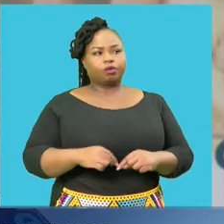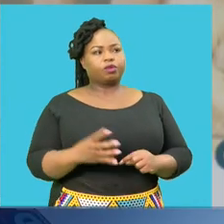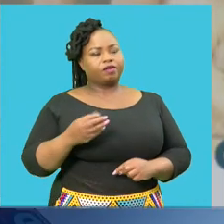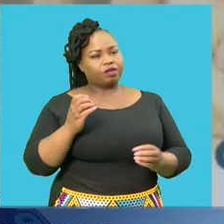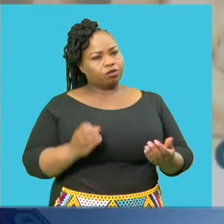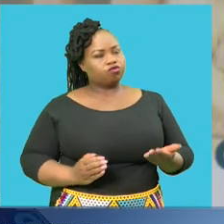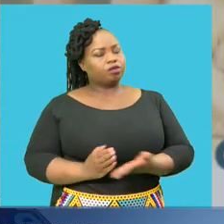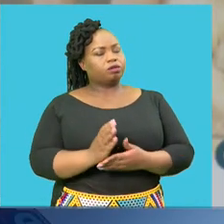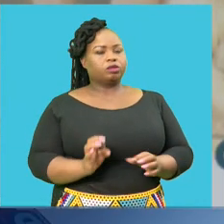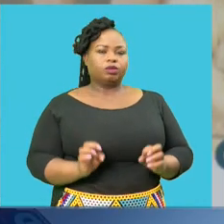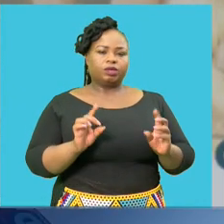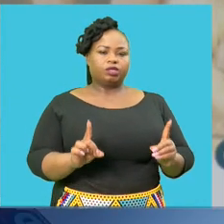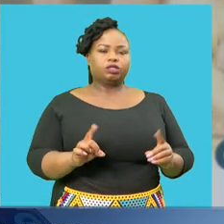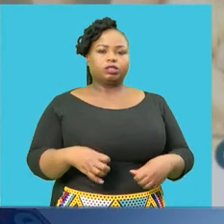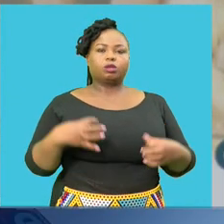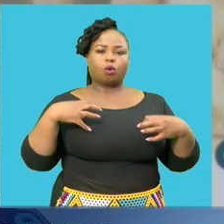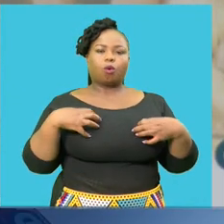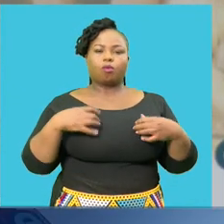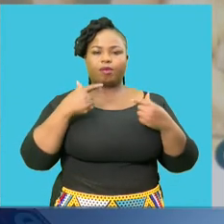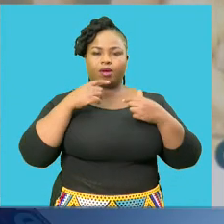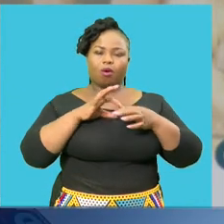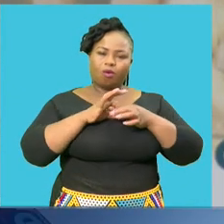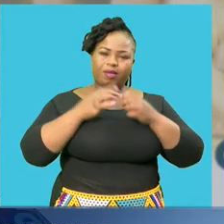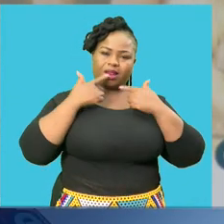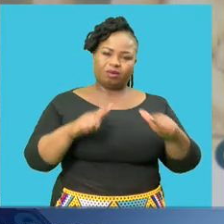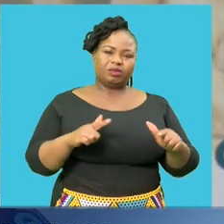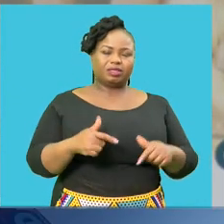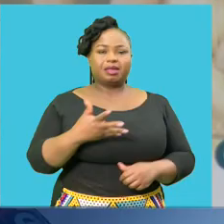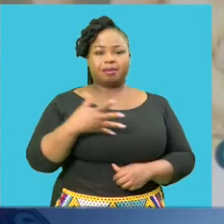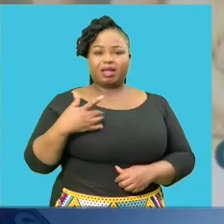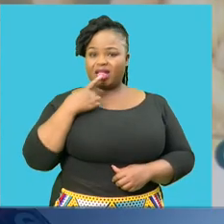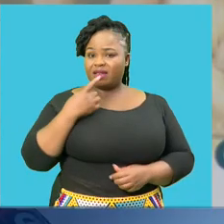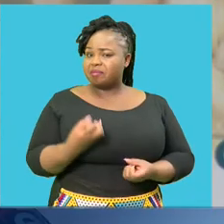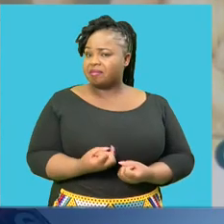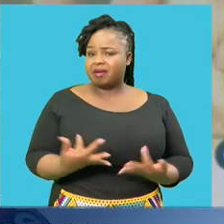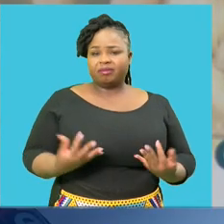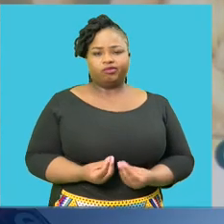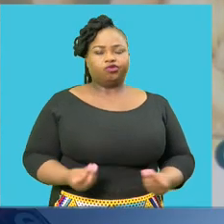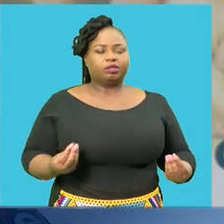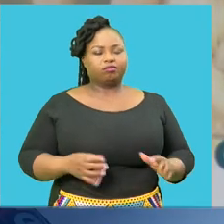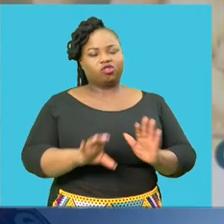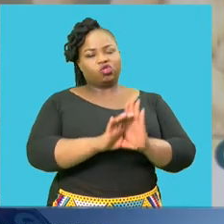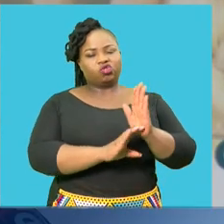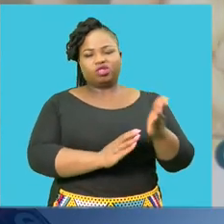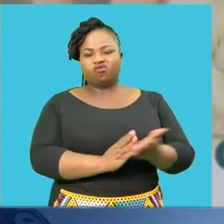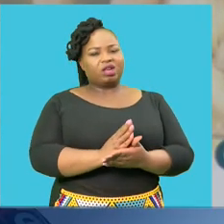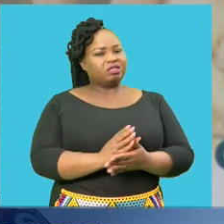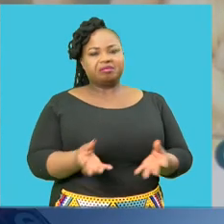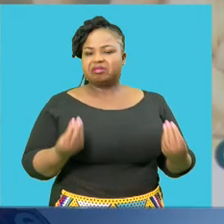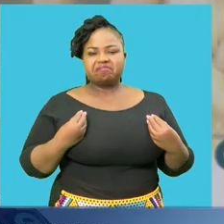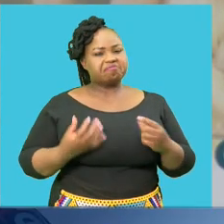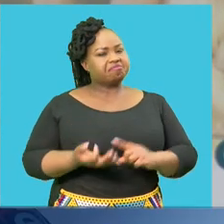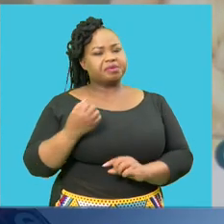education in one's mother tongue. And yet for too many children that constitutional right has not been